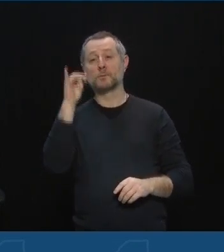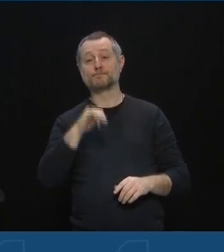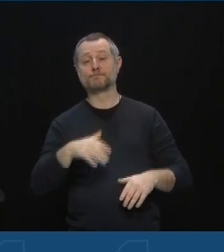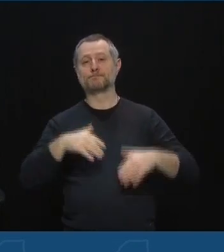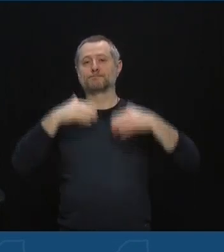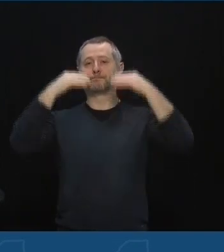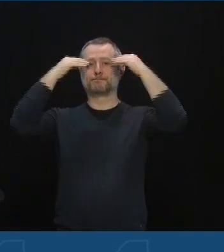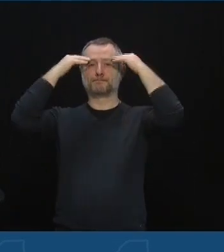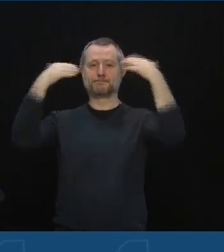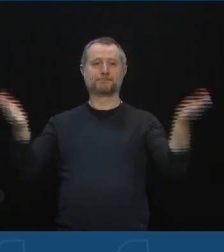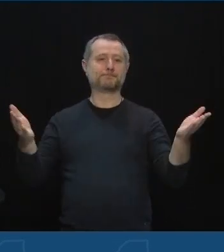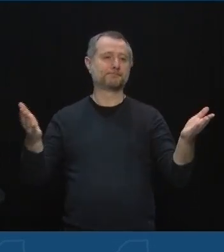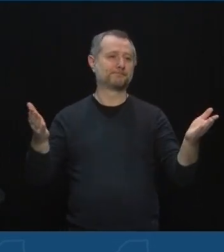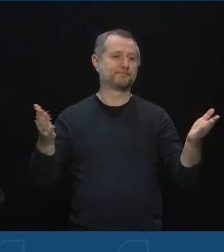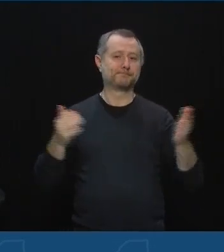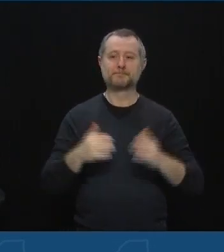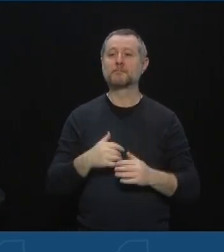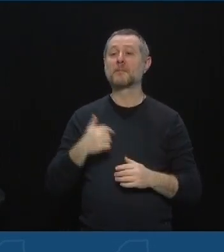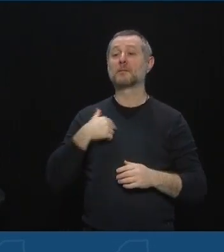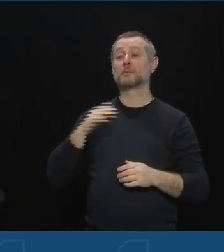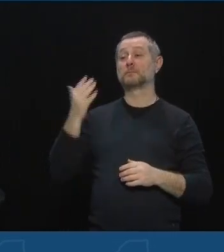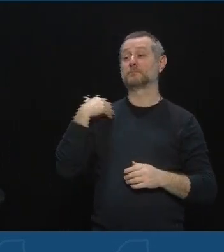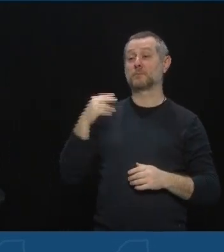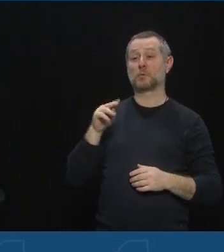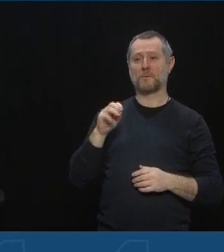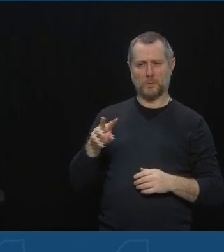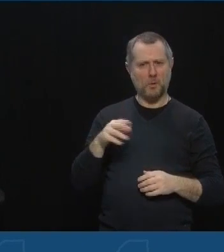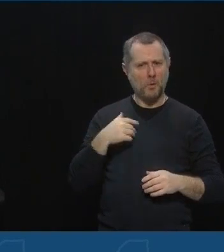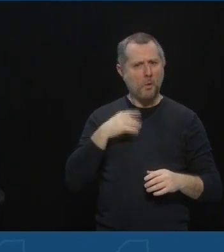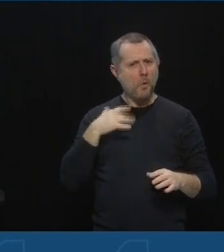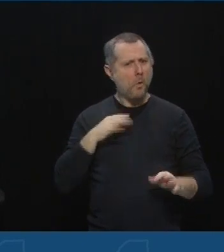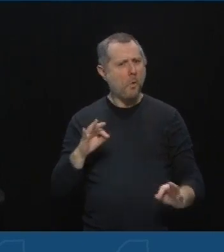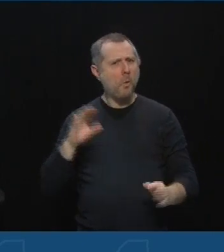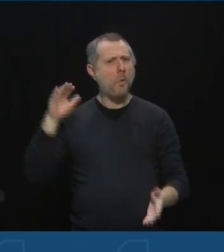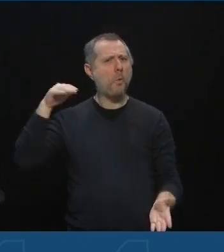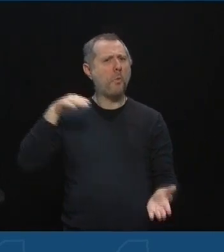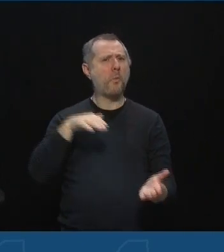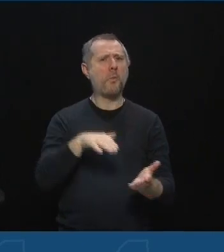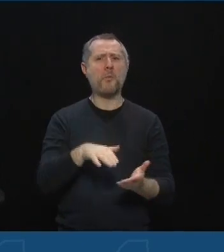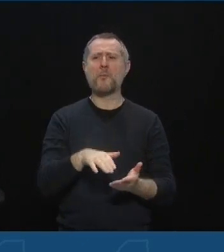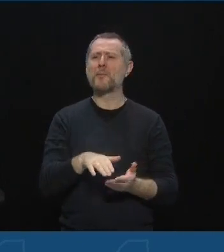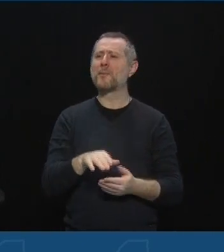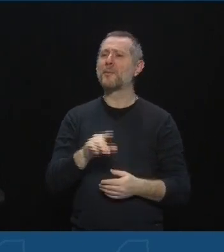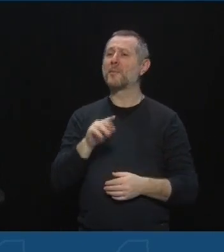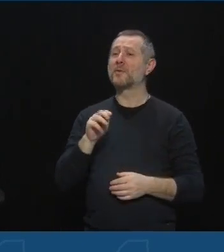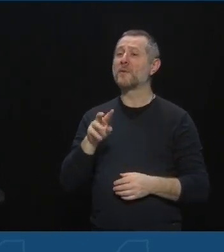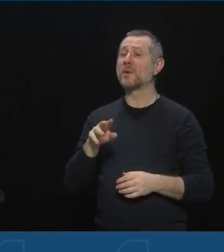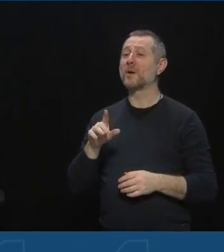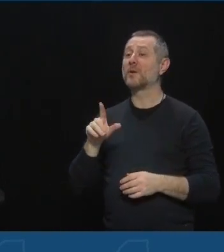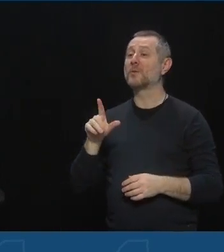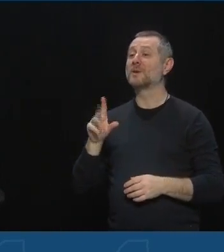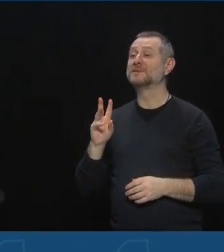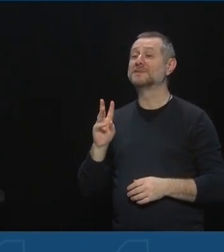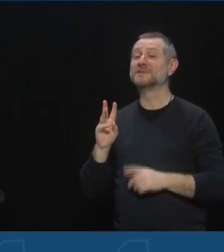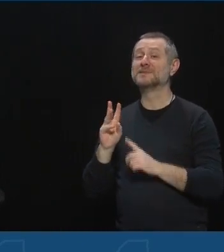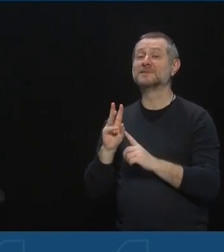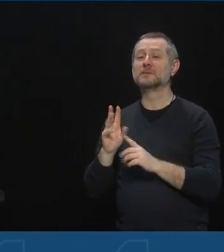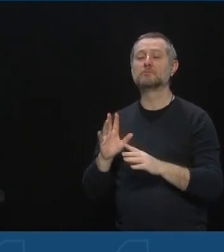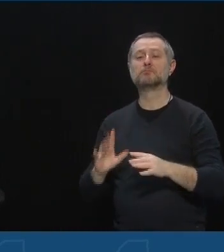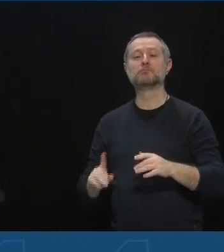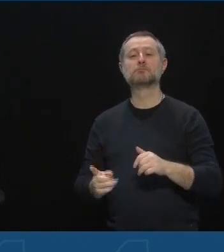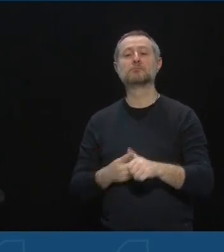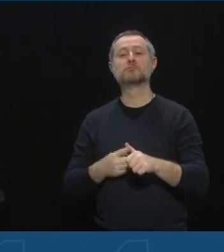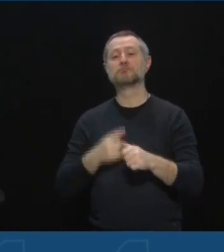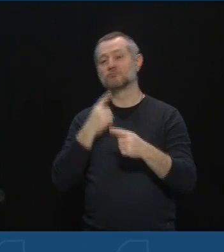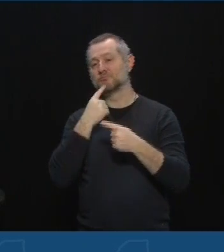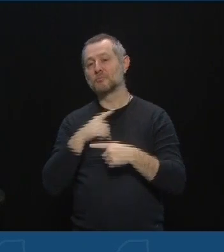back in November, I was thinking, well, the numbers are going down. We're looking really good. And then November 26th was the first day that Omicron